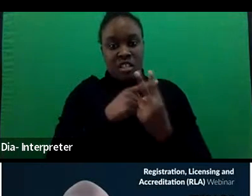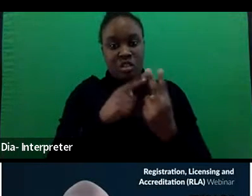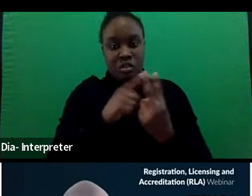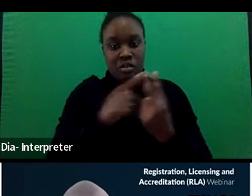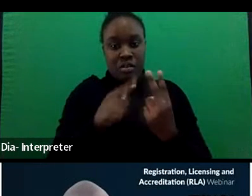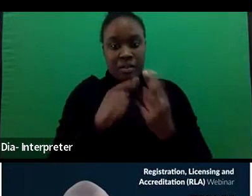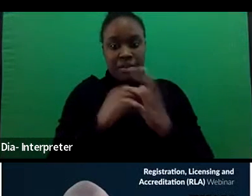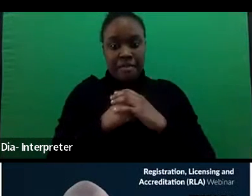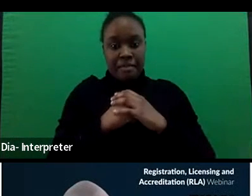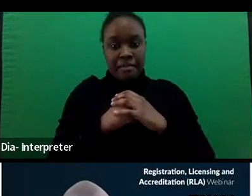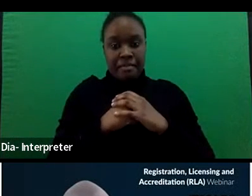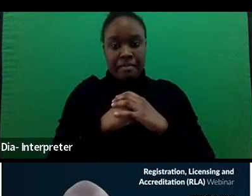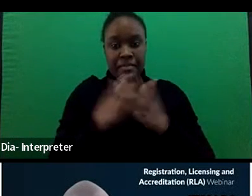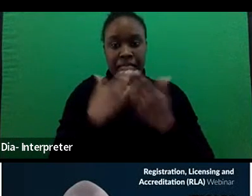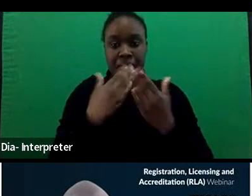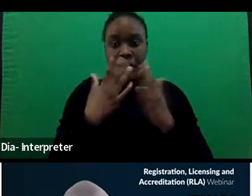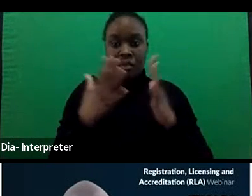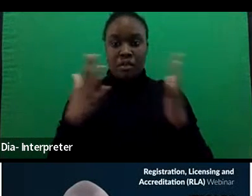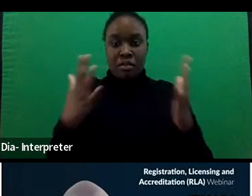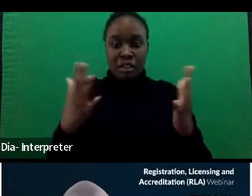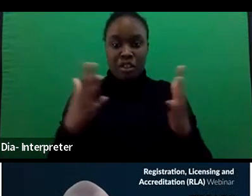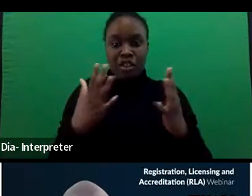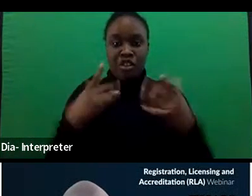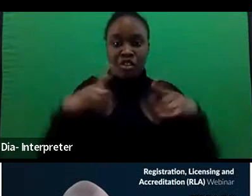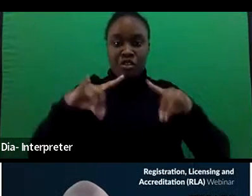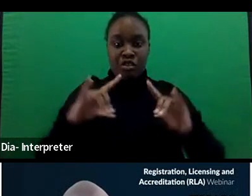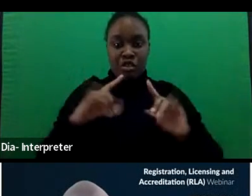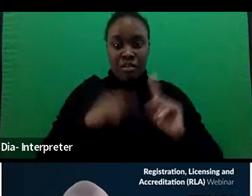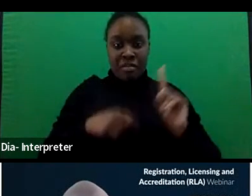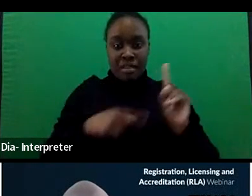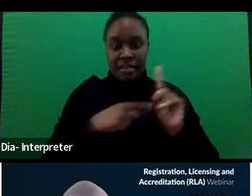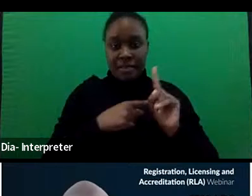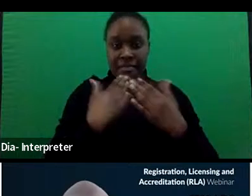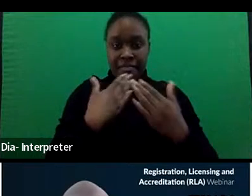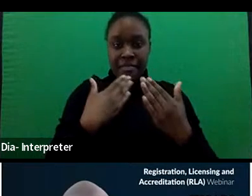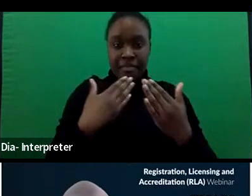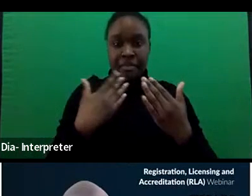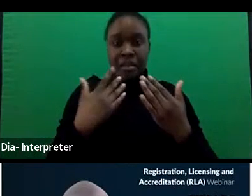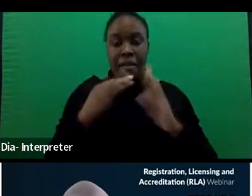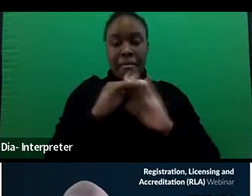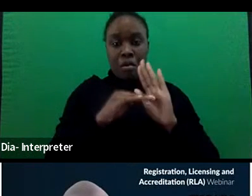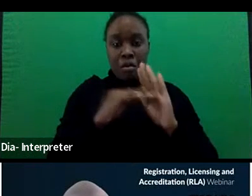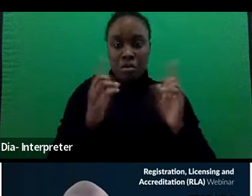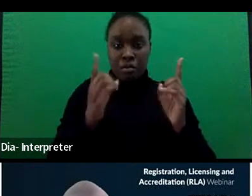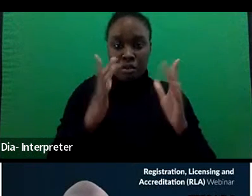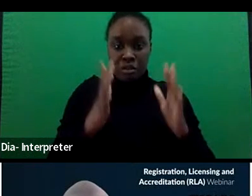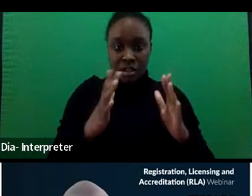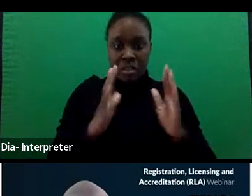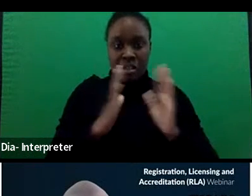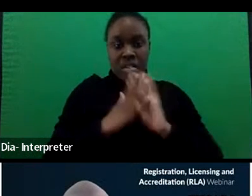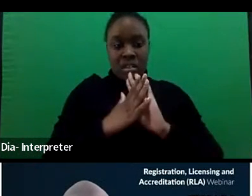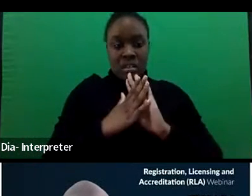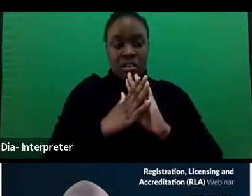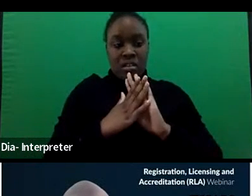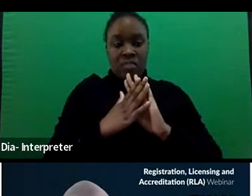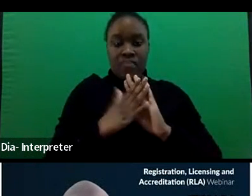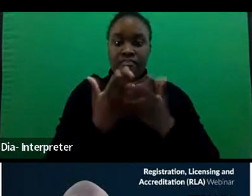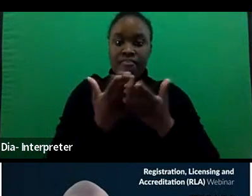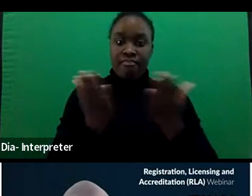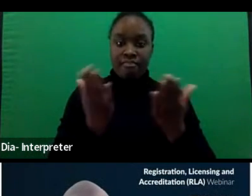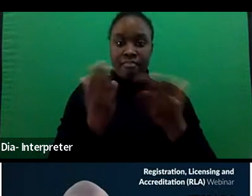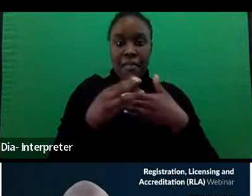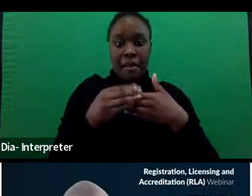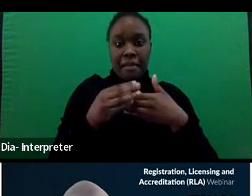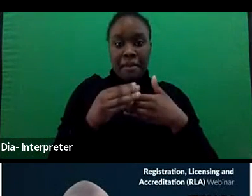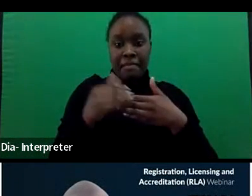Thank you very much, Chairperson, Program Director, and also esteemed members